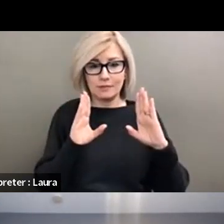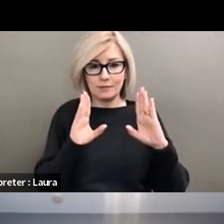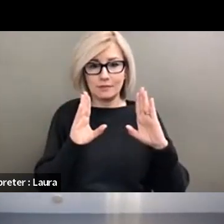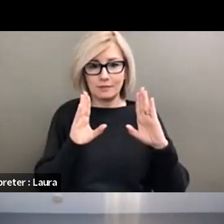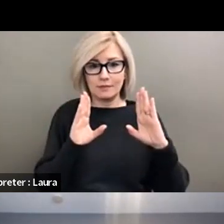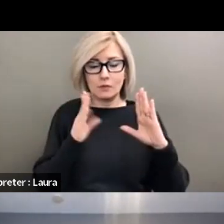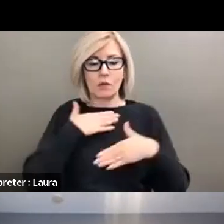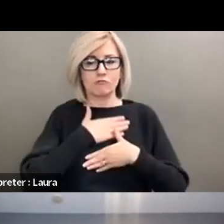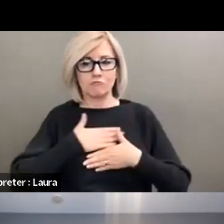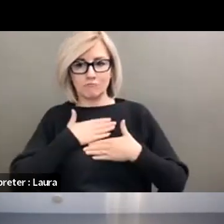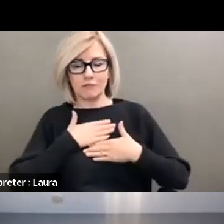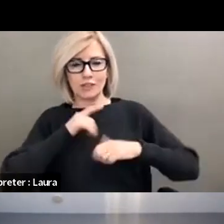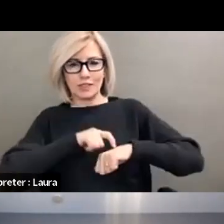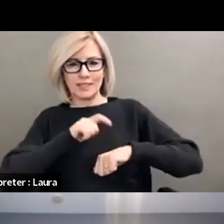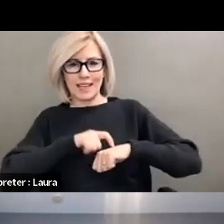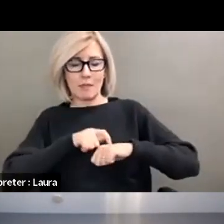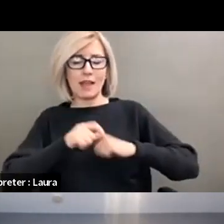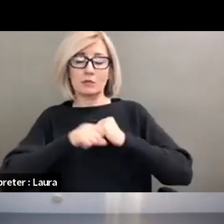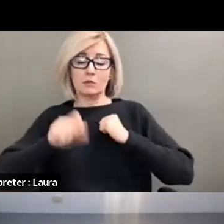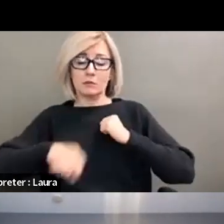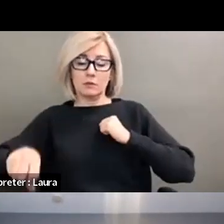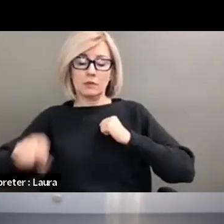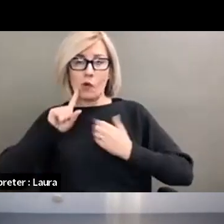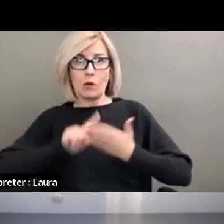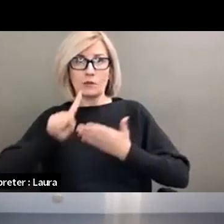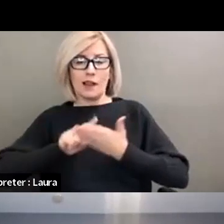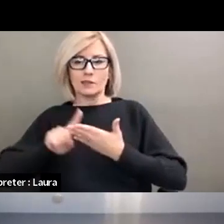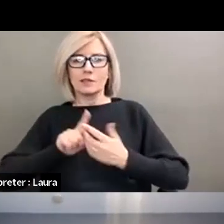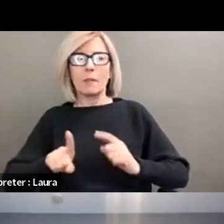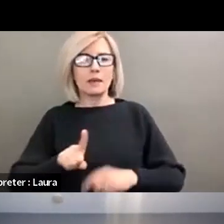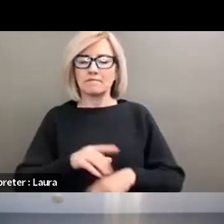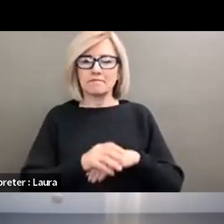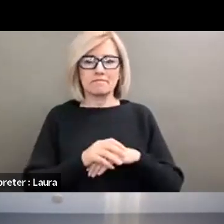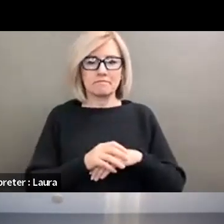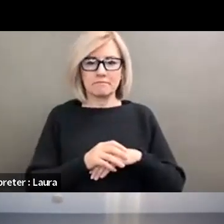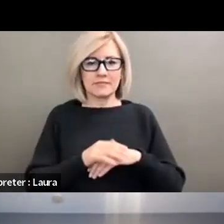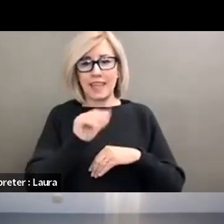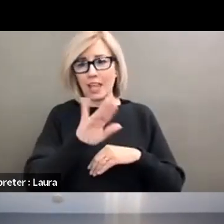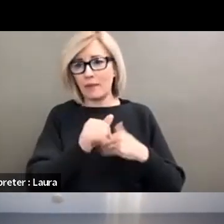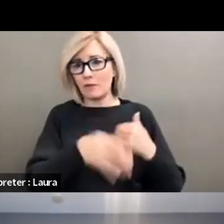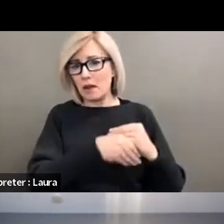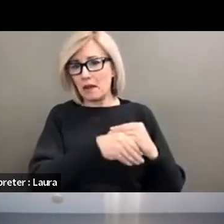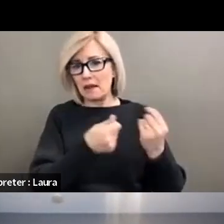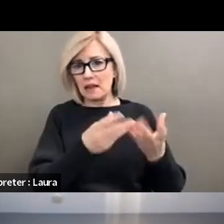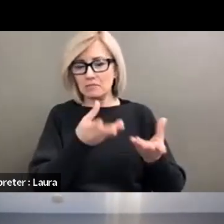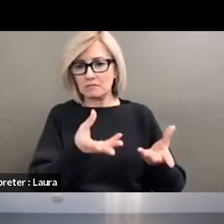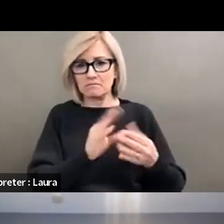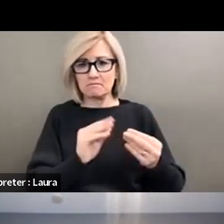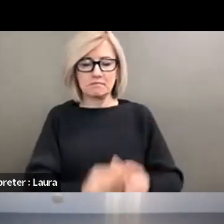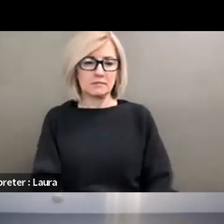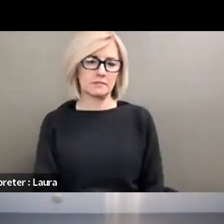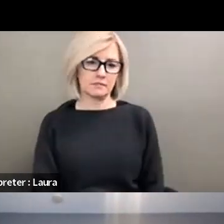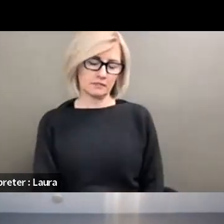I appreciate the time. I could probably go on about it for hours, but I don't know, Amy, if you have any thoughts or not on it.